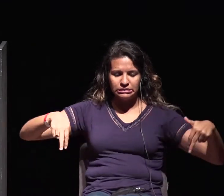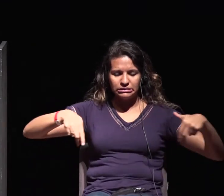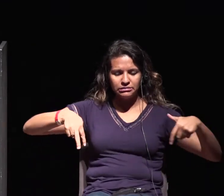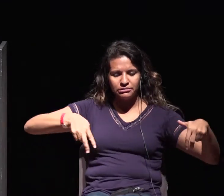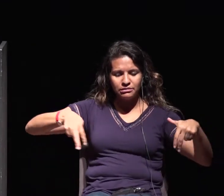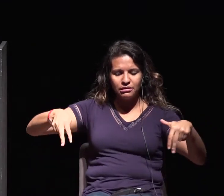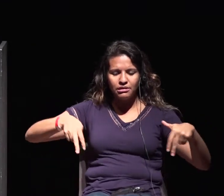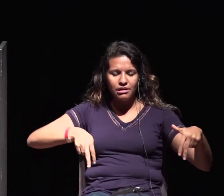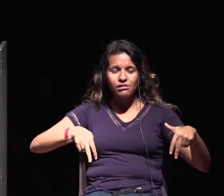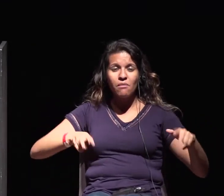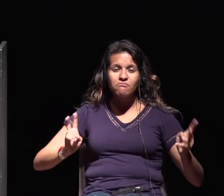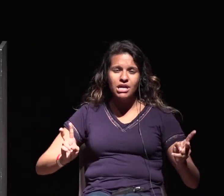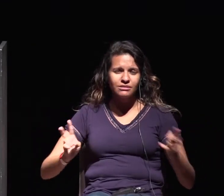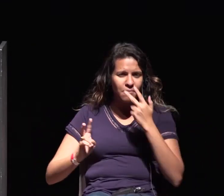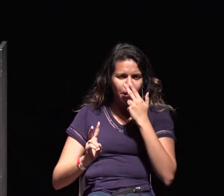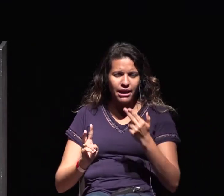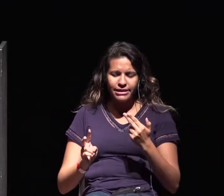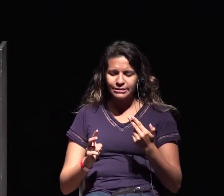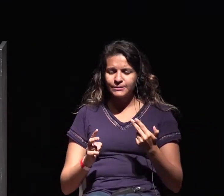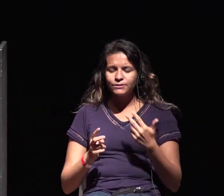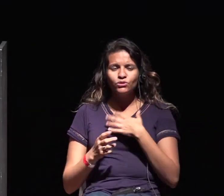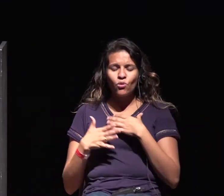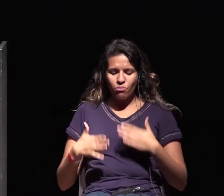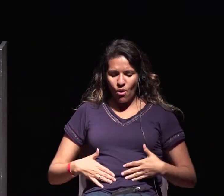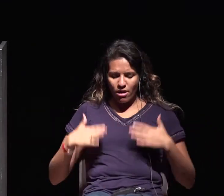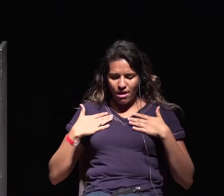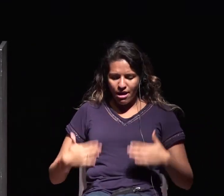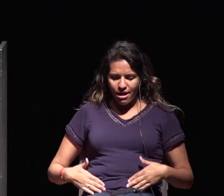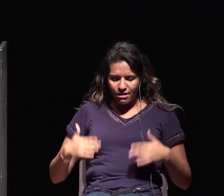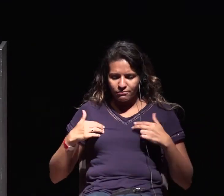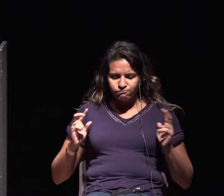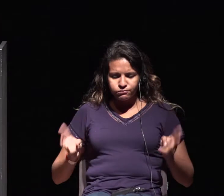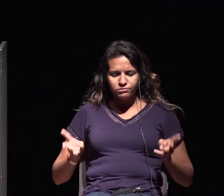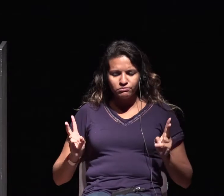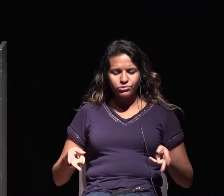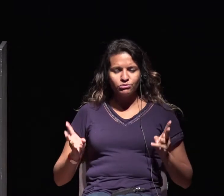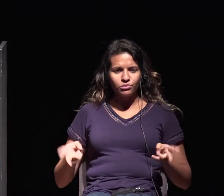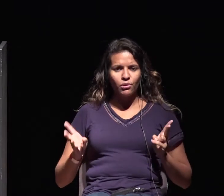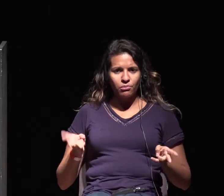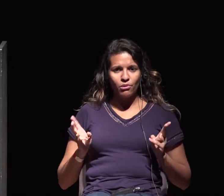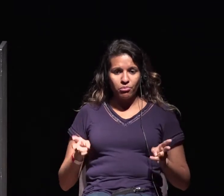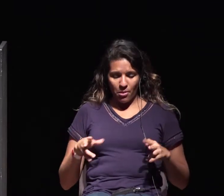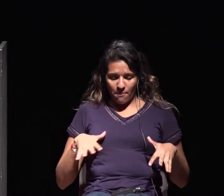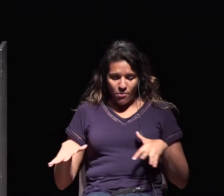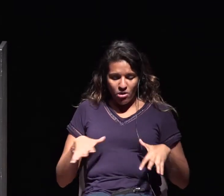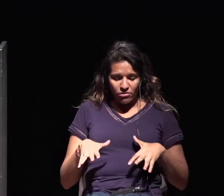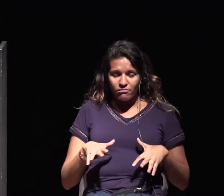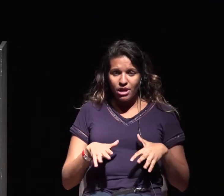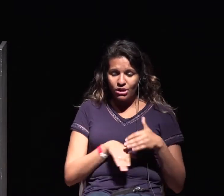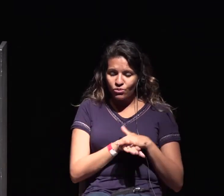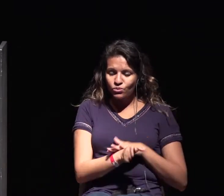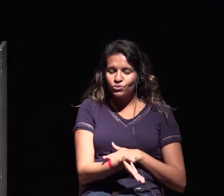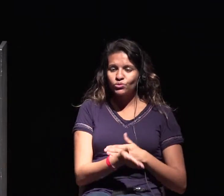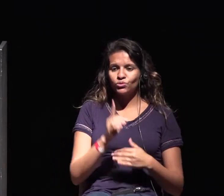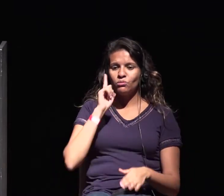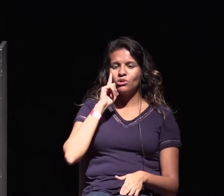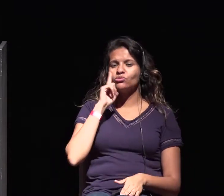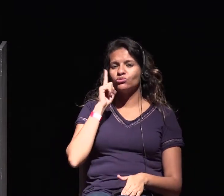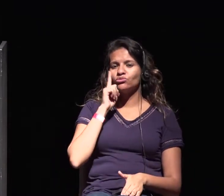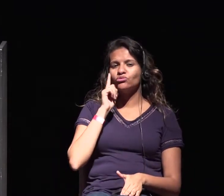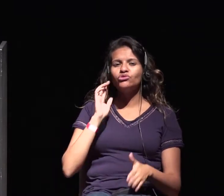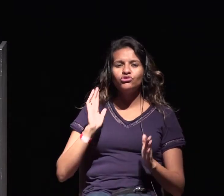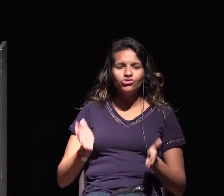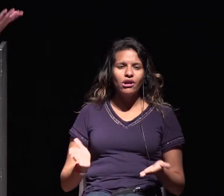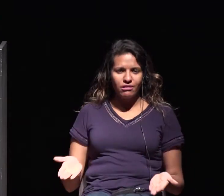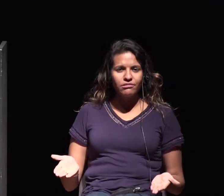regime, and to everyday motion, performed by those who are able-bodied, was understood at the time as a gesture of